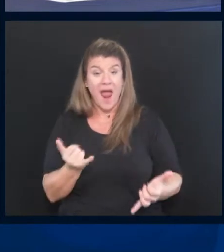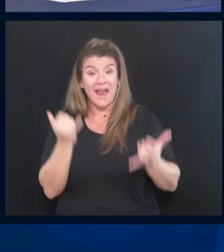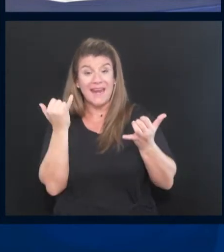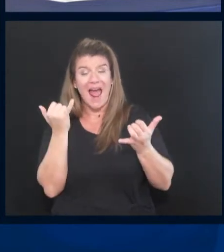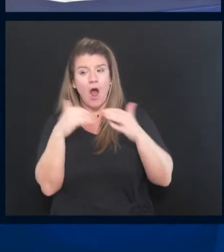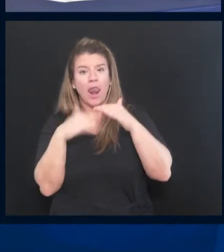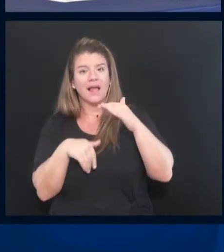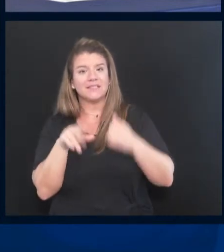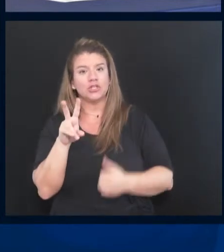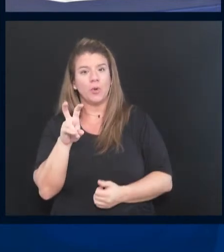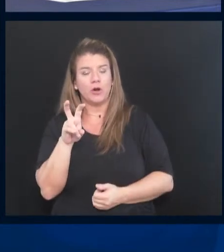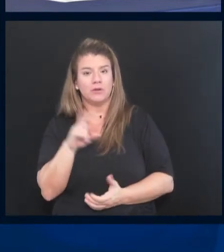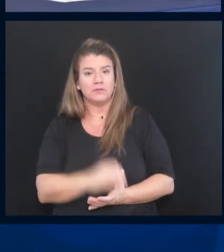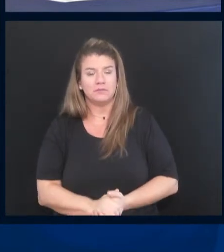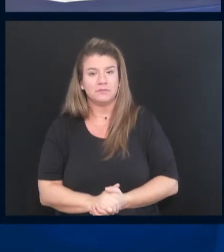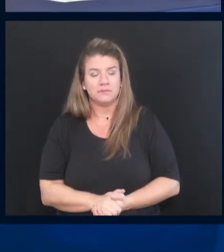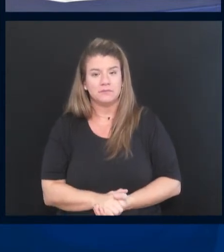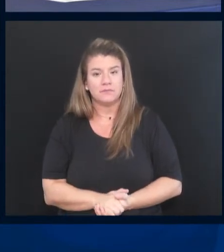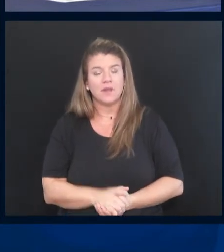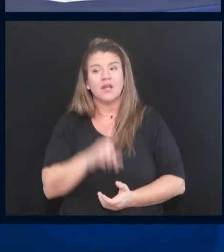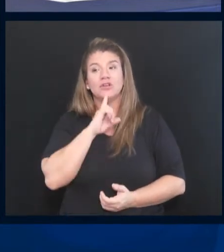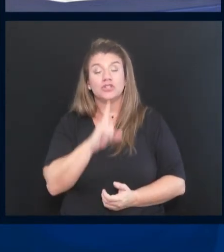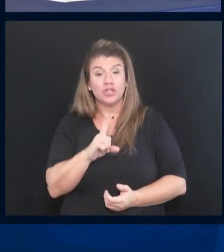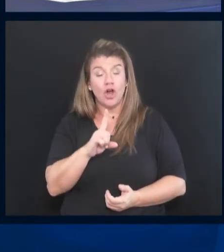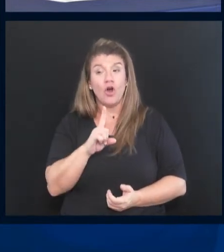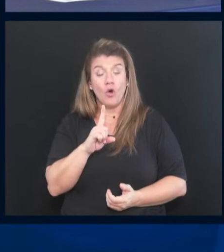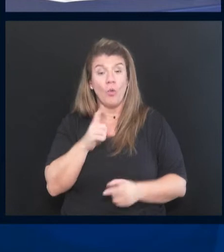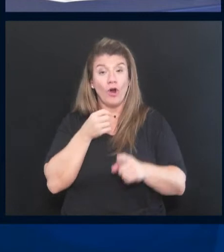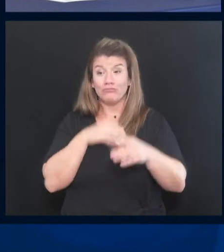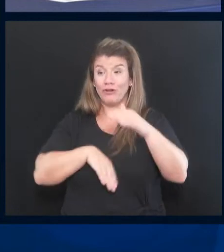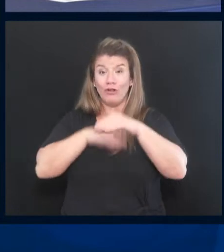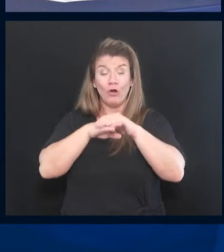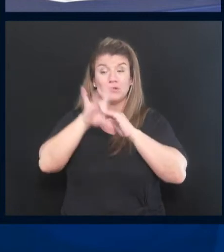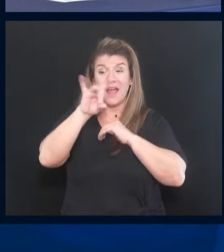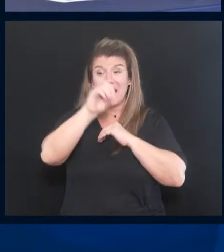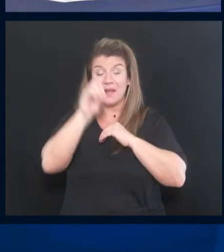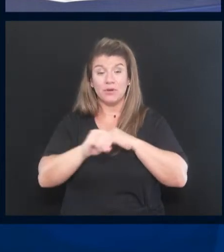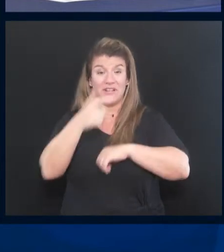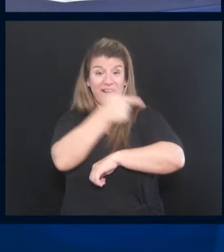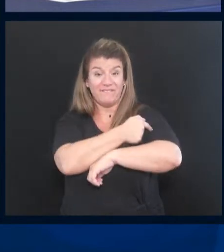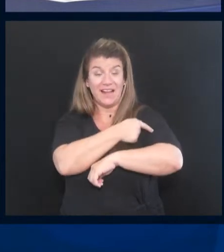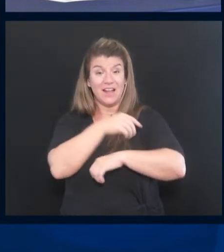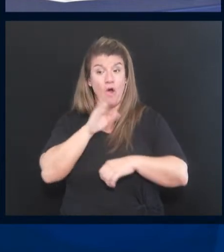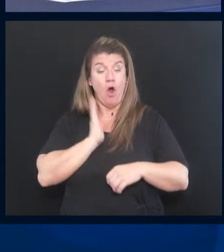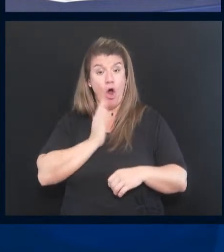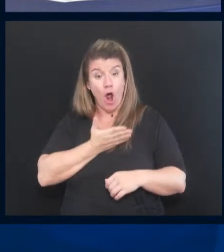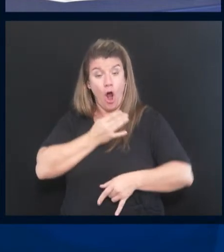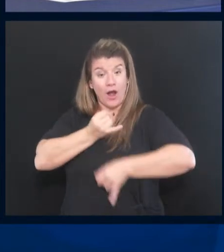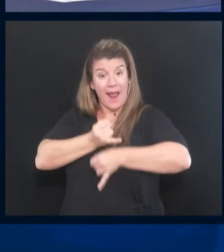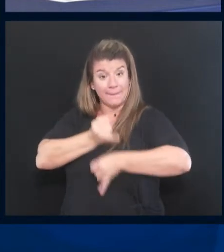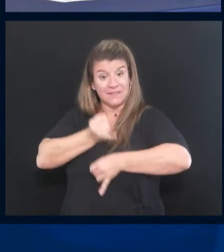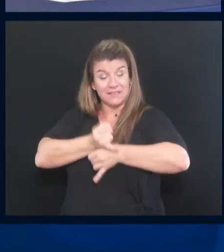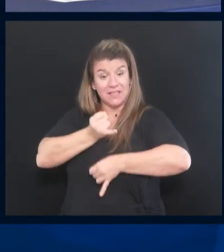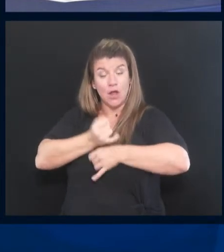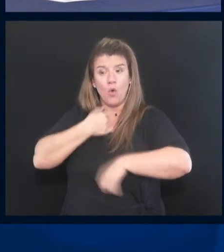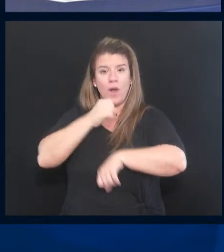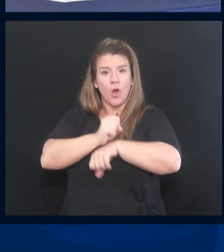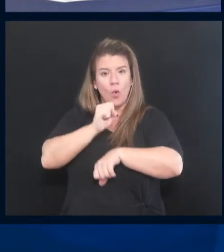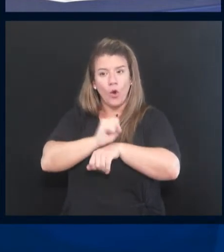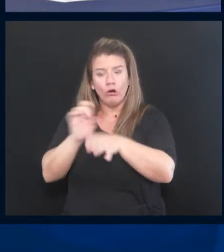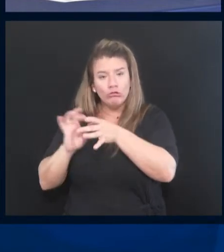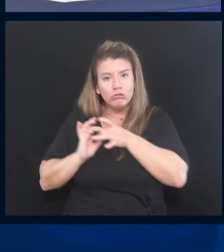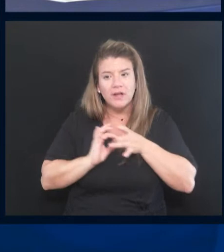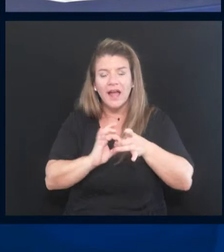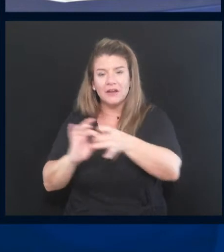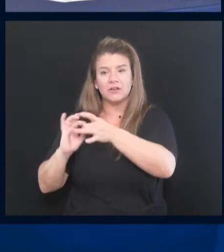than 200. And so the fact that we're up close to 80% vaccinated on our Morgantown campus, and we've worked together to talk about when we need